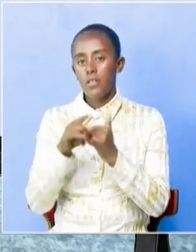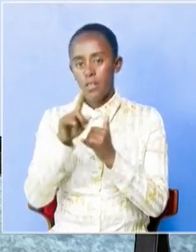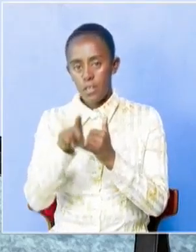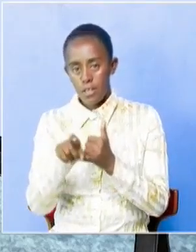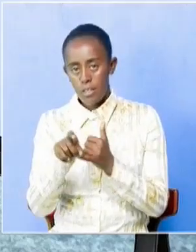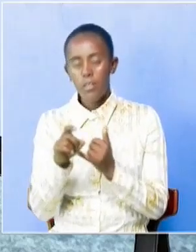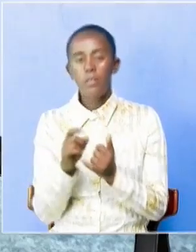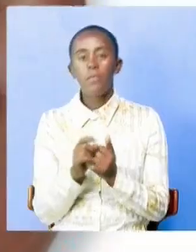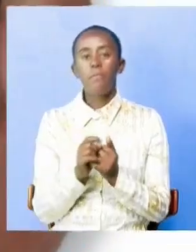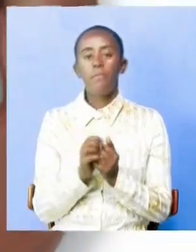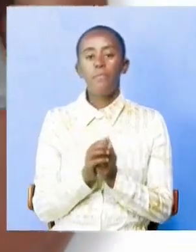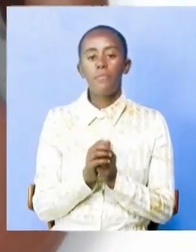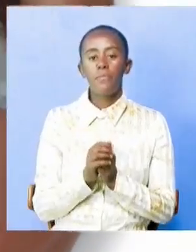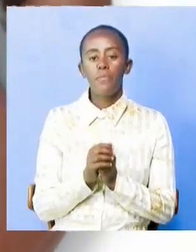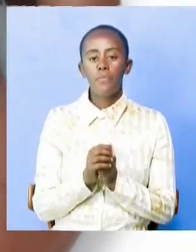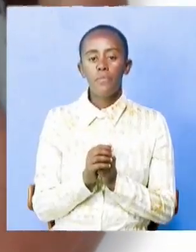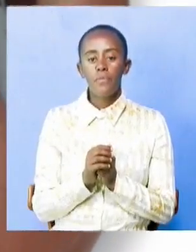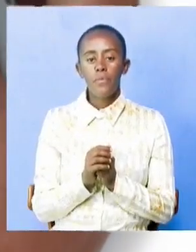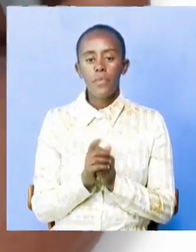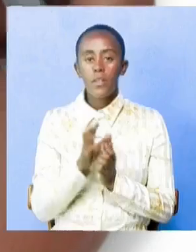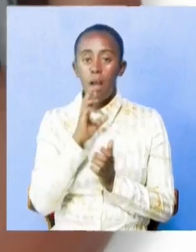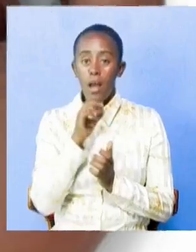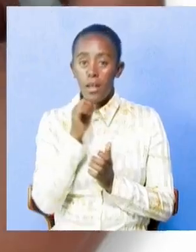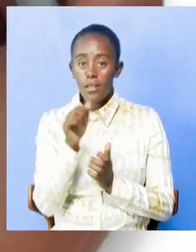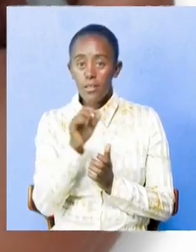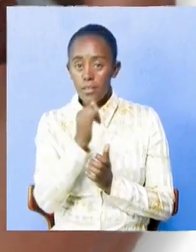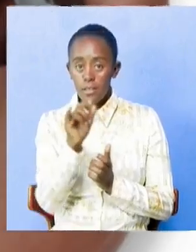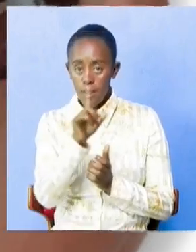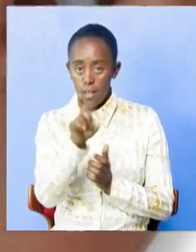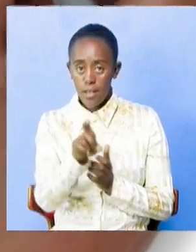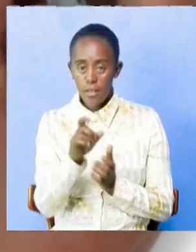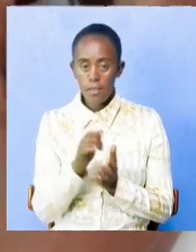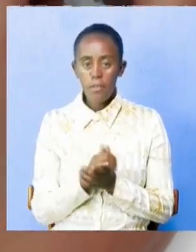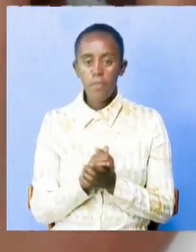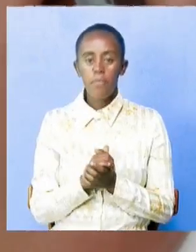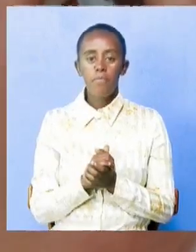here in the classroom. Aren't they?